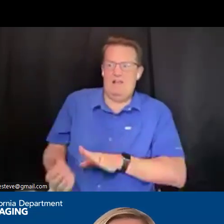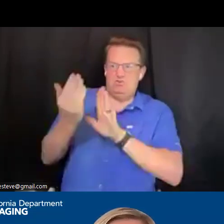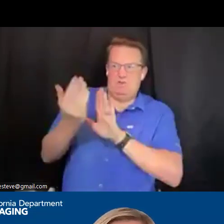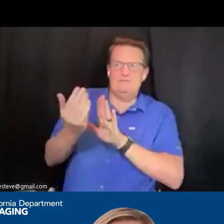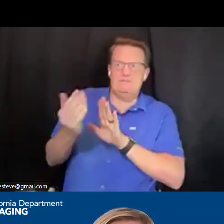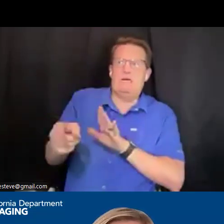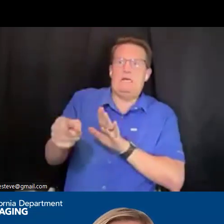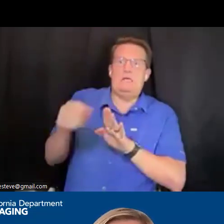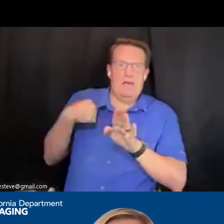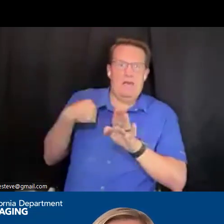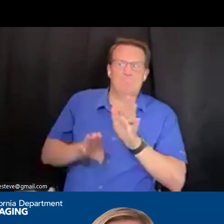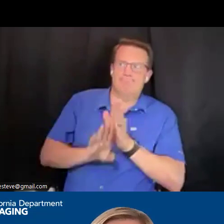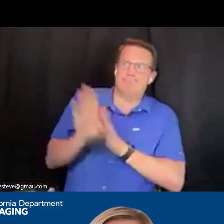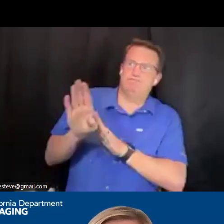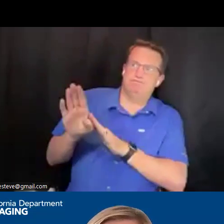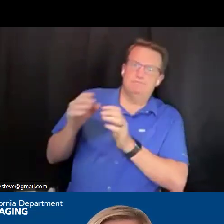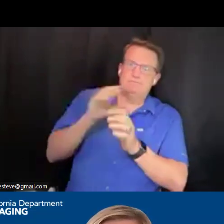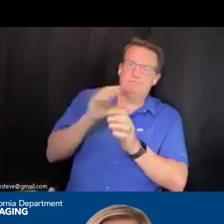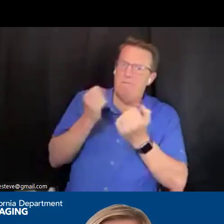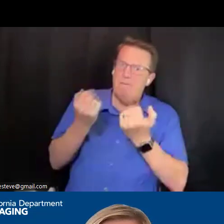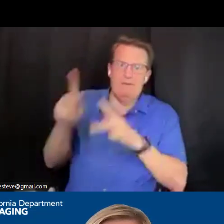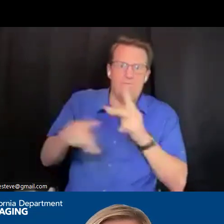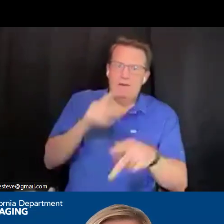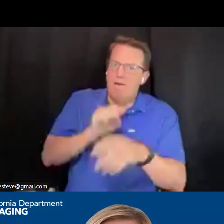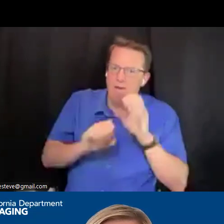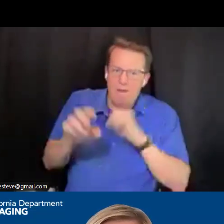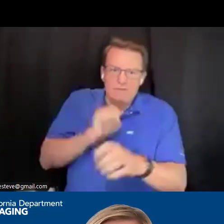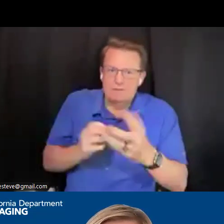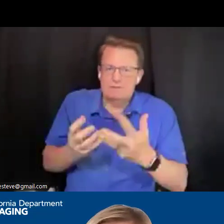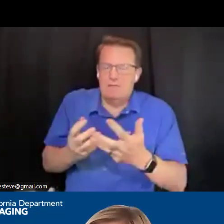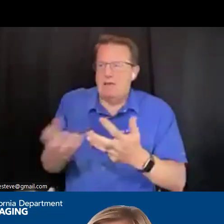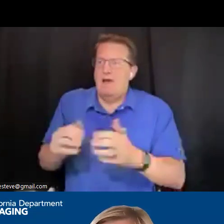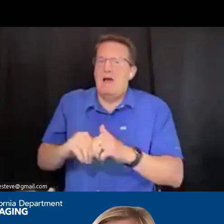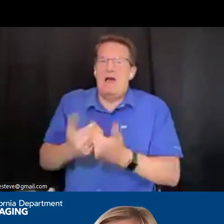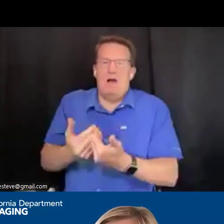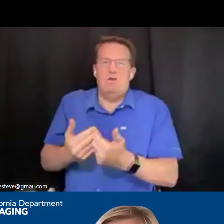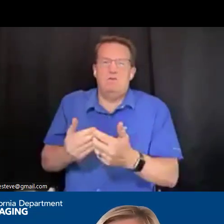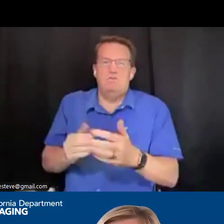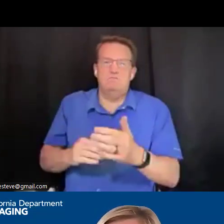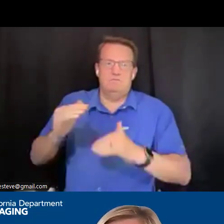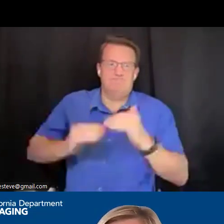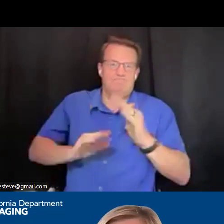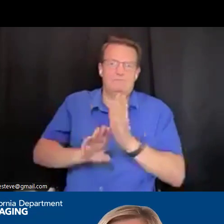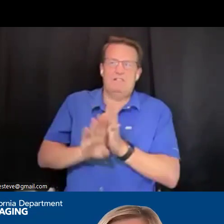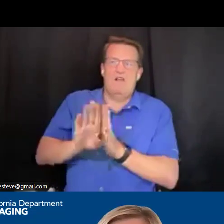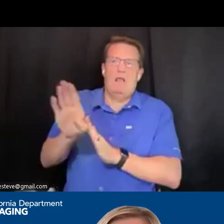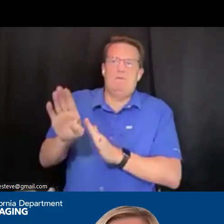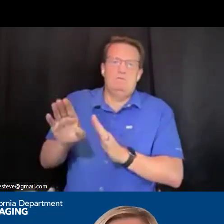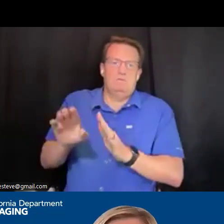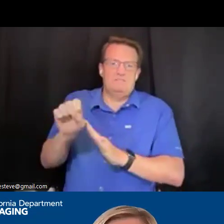strengthen capacity and build infrastructure statewide. Starting in